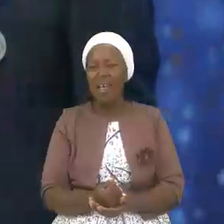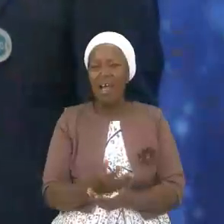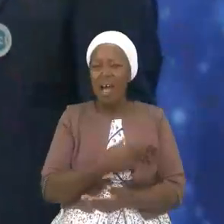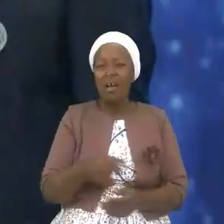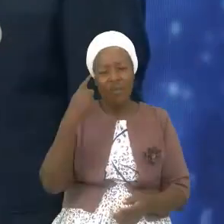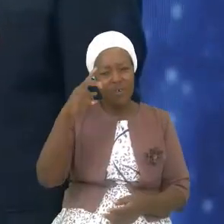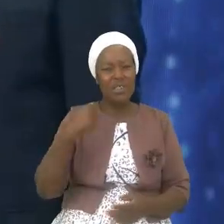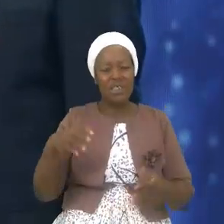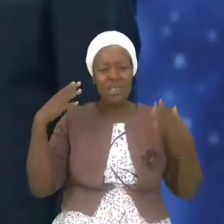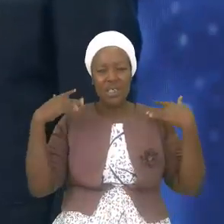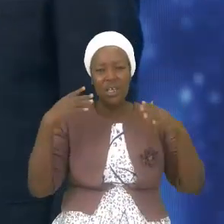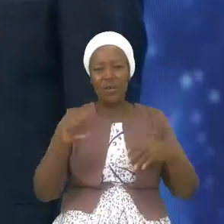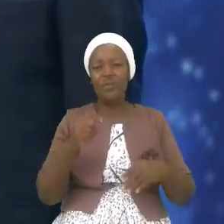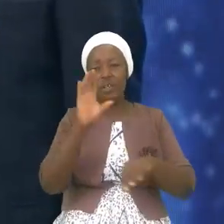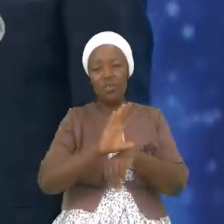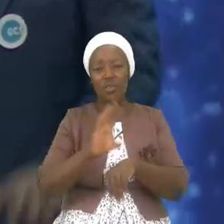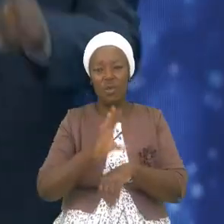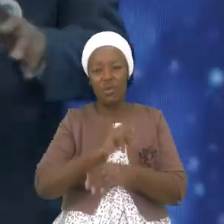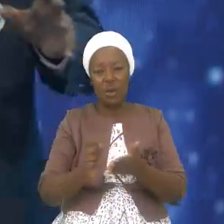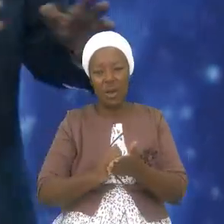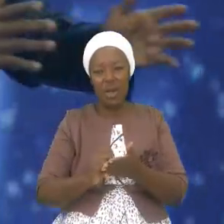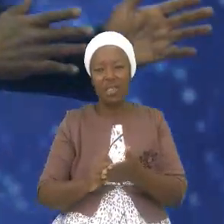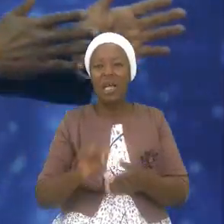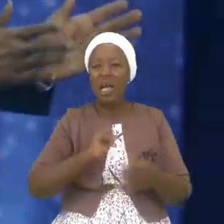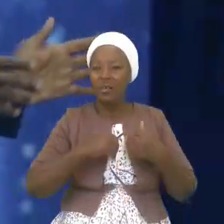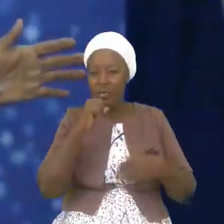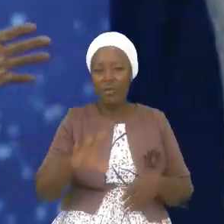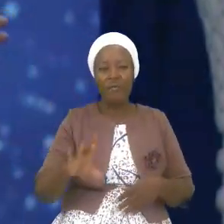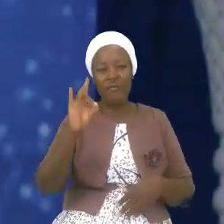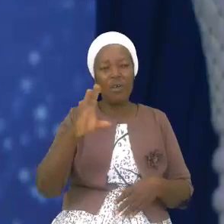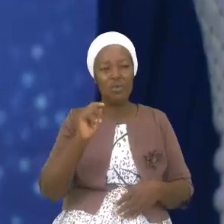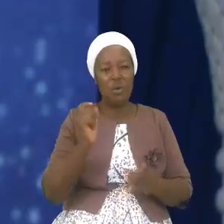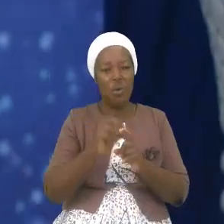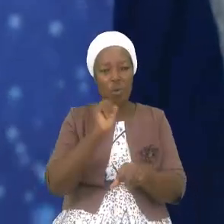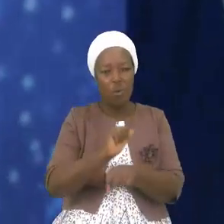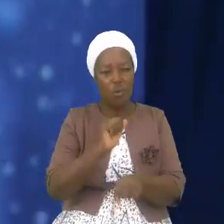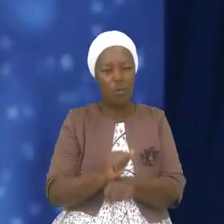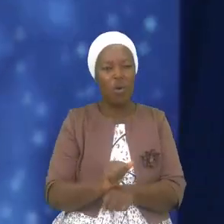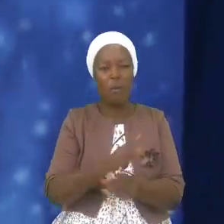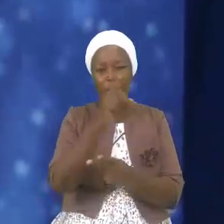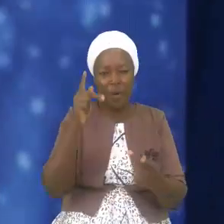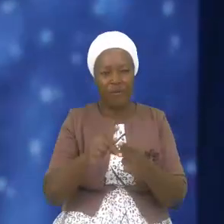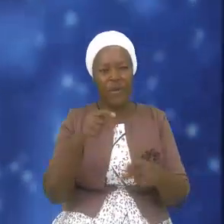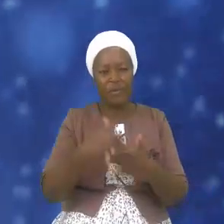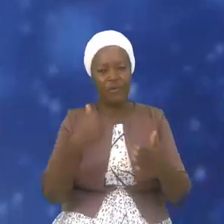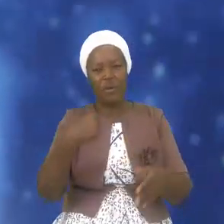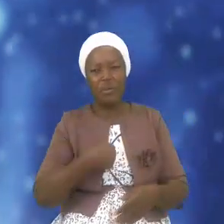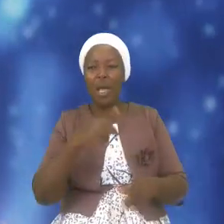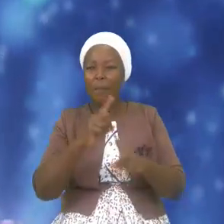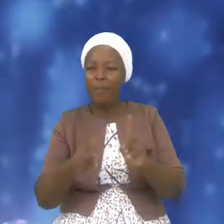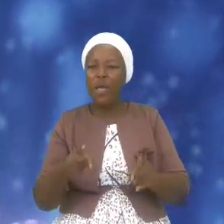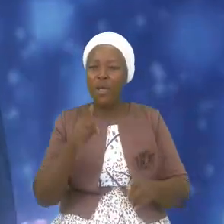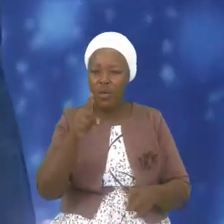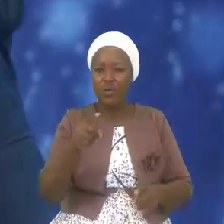work perfect in my sight, but thou hast a few names. They shall walk with me